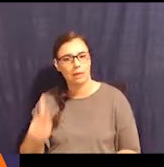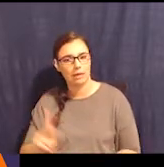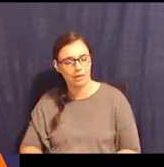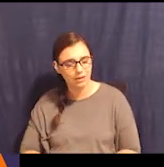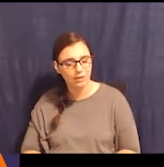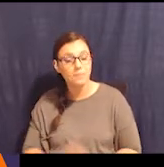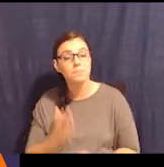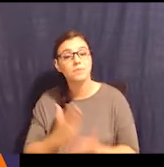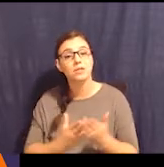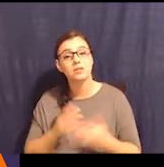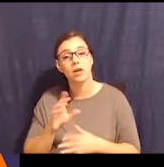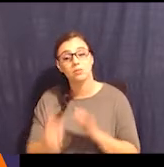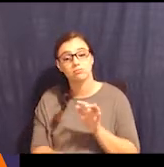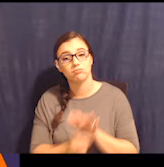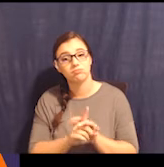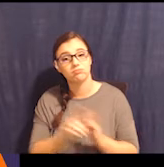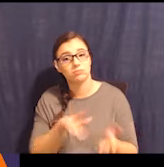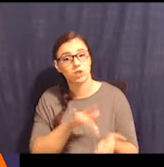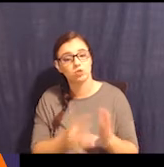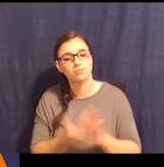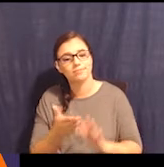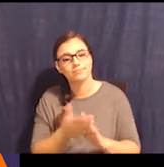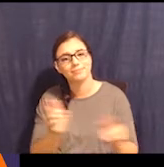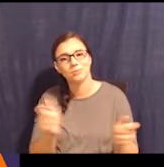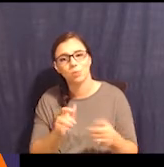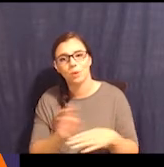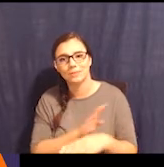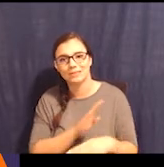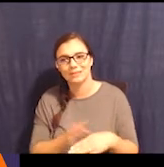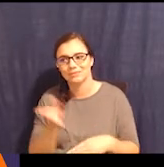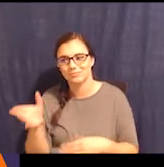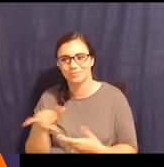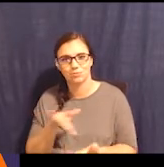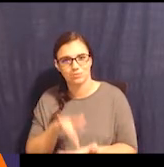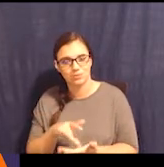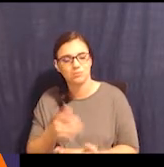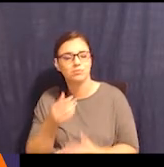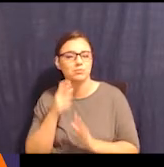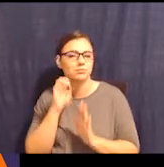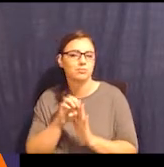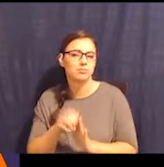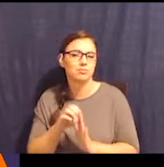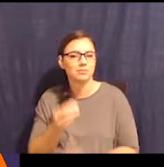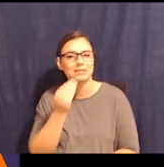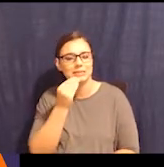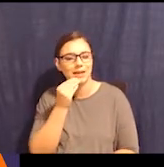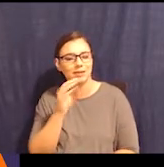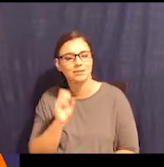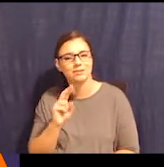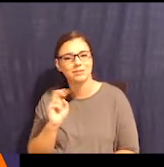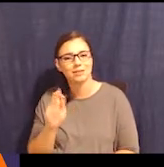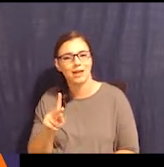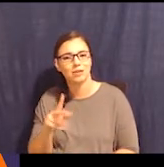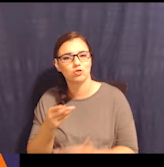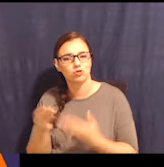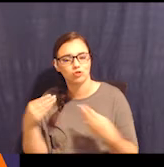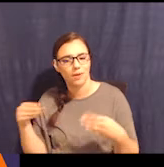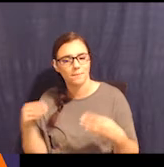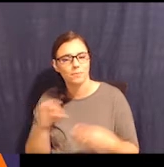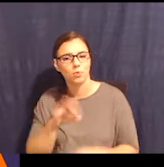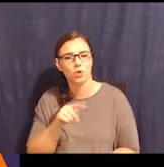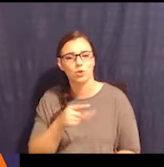the center, such as a snack shop or a thrift store. The hours of drop-in centers vary by location, but they